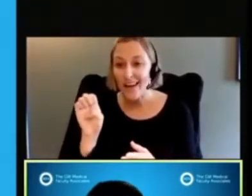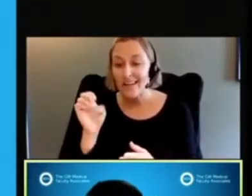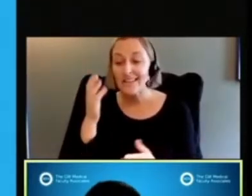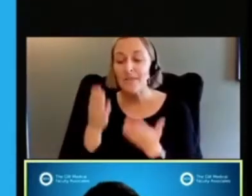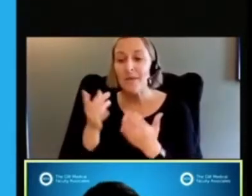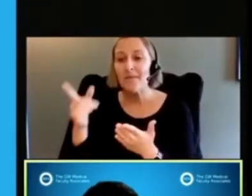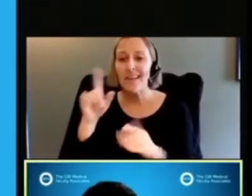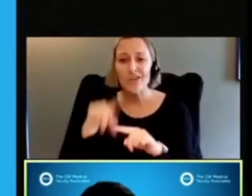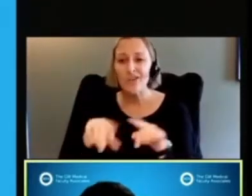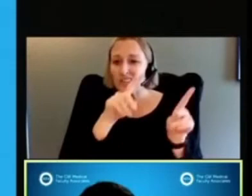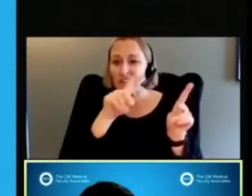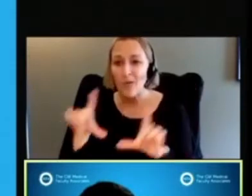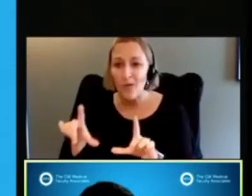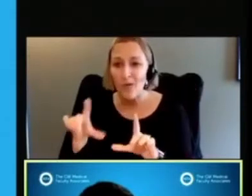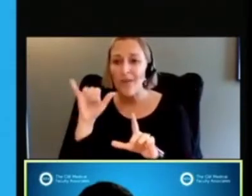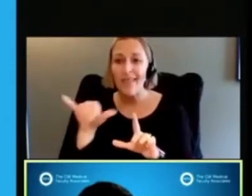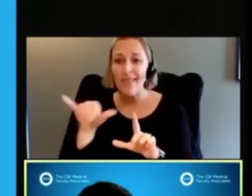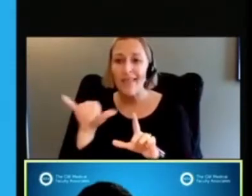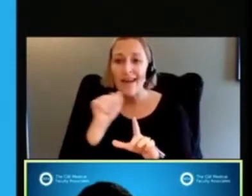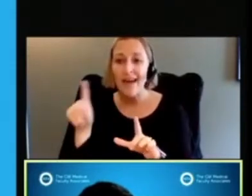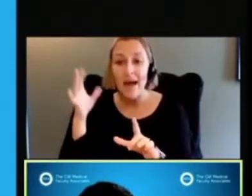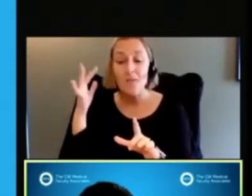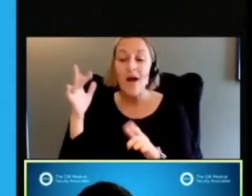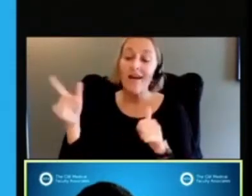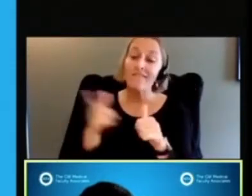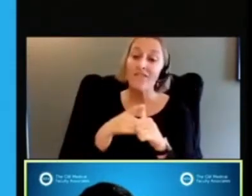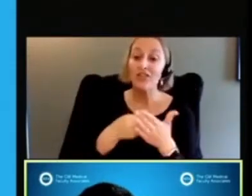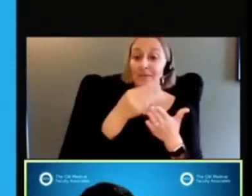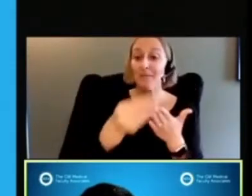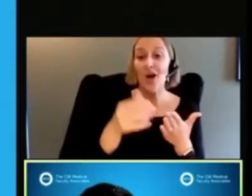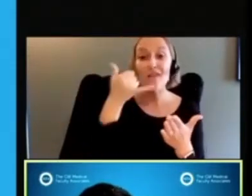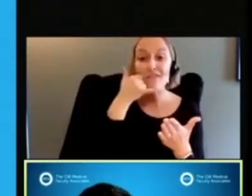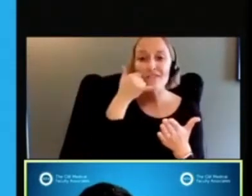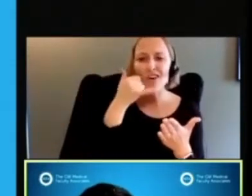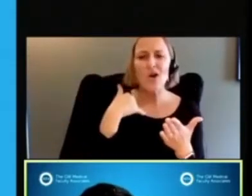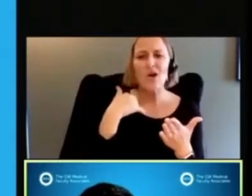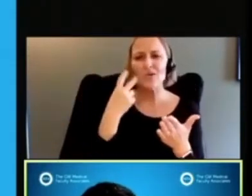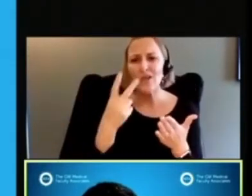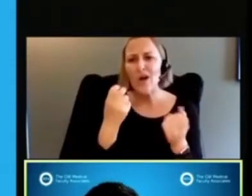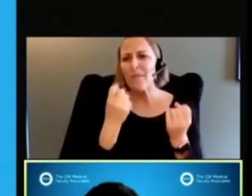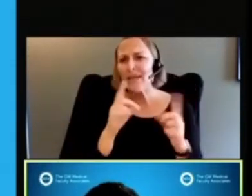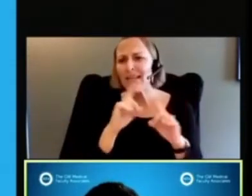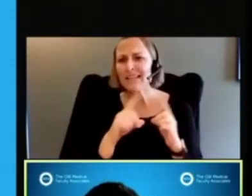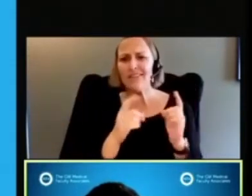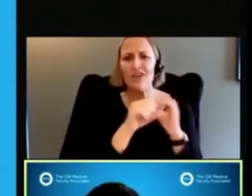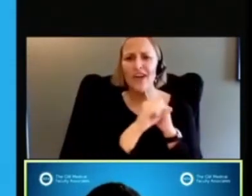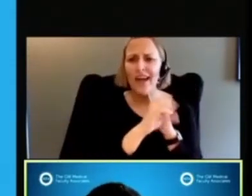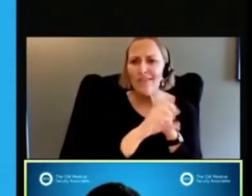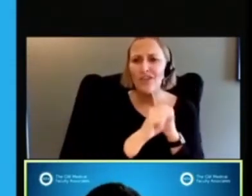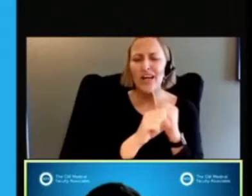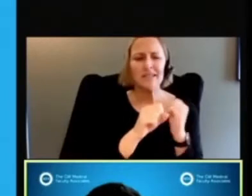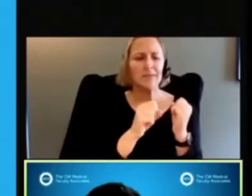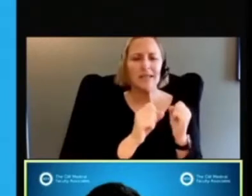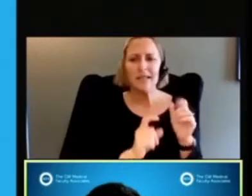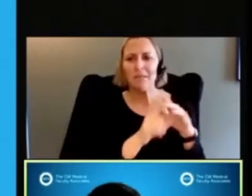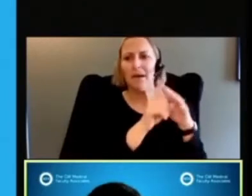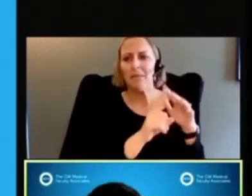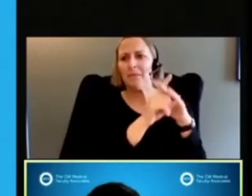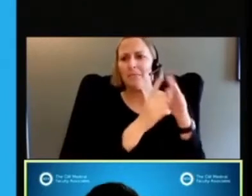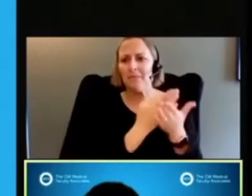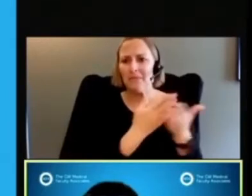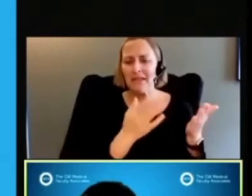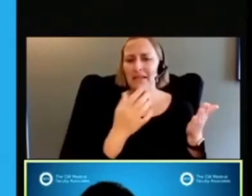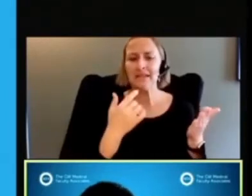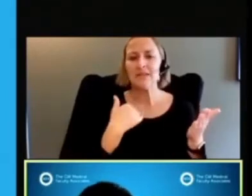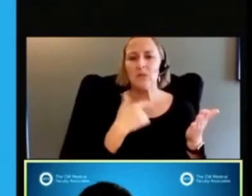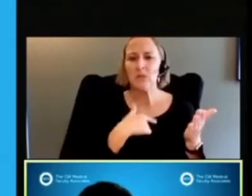couldn't download an app because when they bought their phone, it had a lot of advertisements and other kind of garbage stuff built into their phone. And we just were able to show